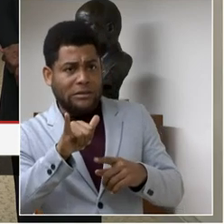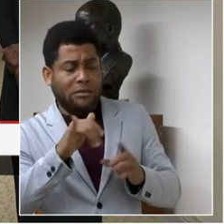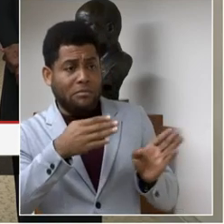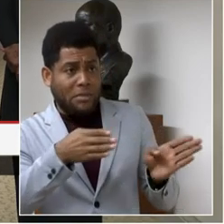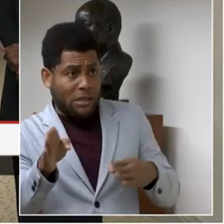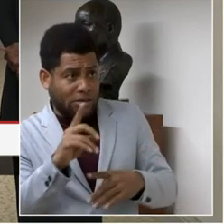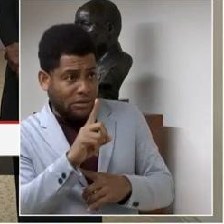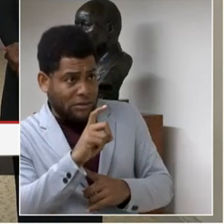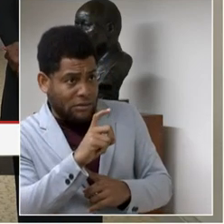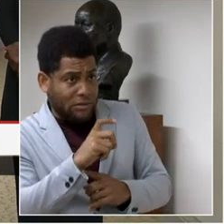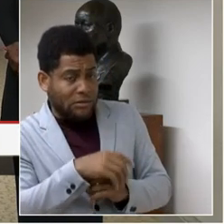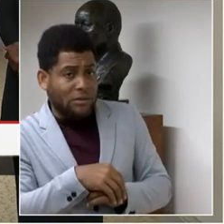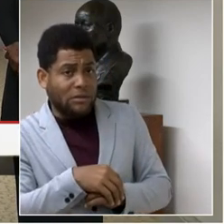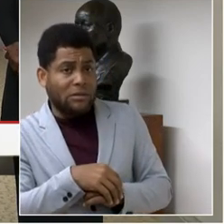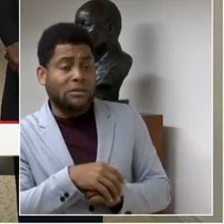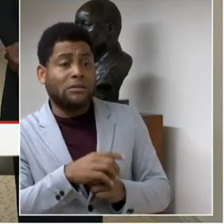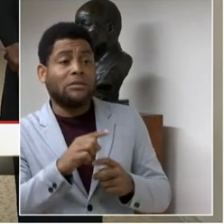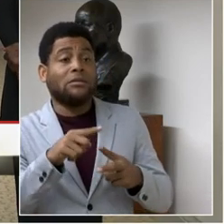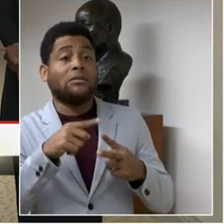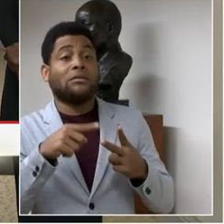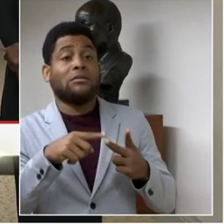order addresses that.